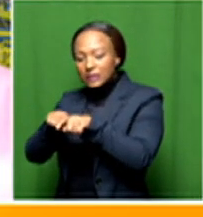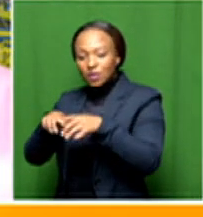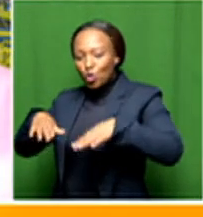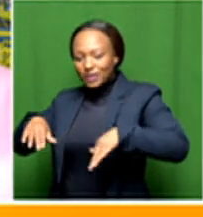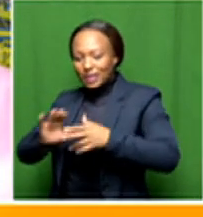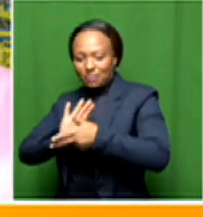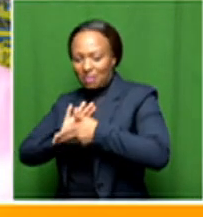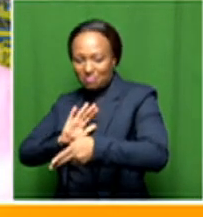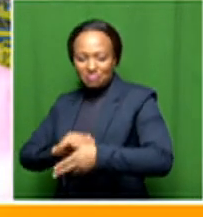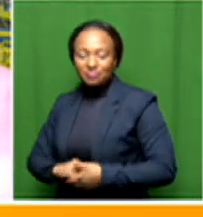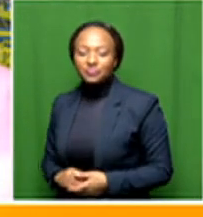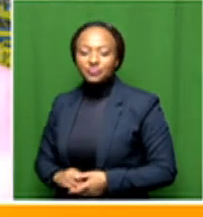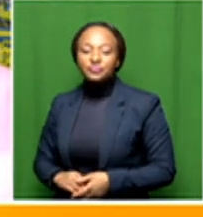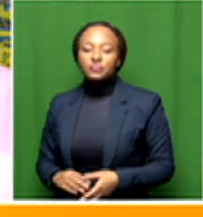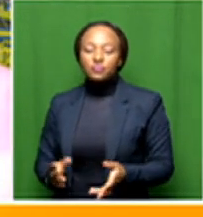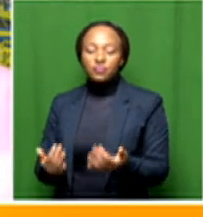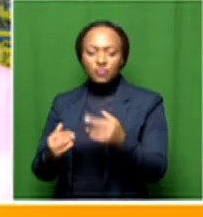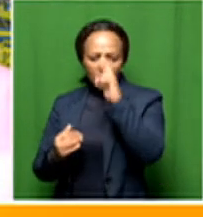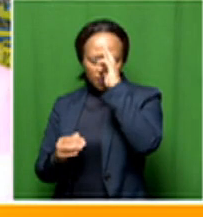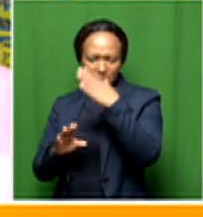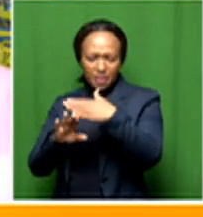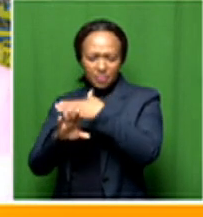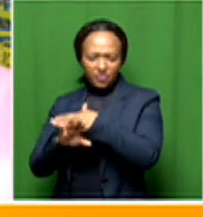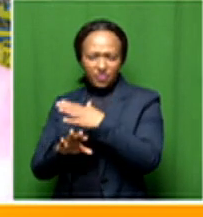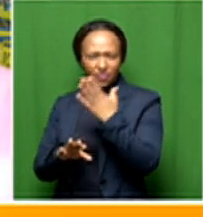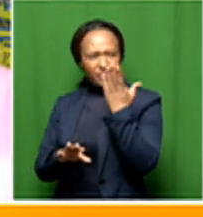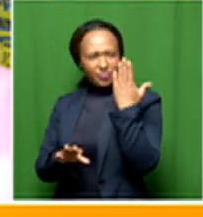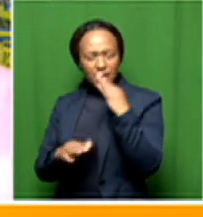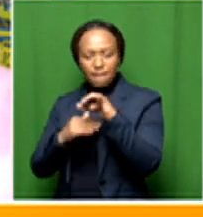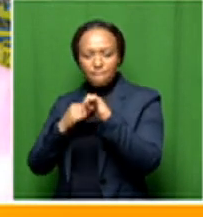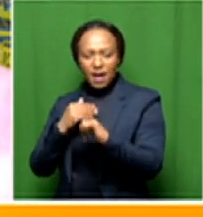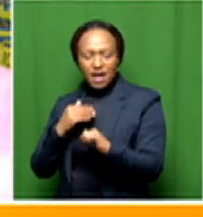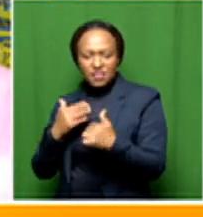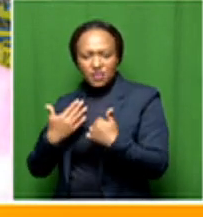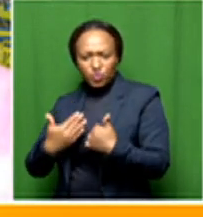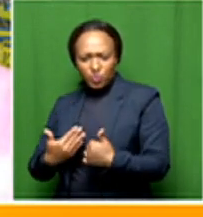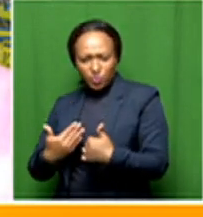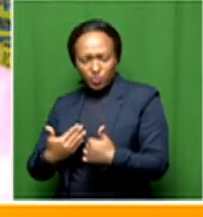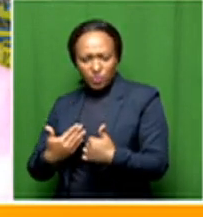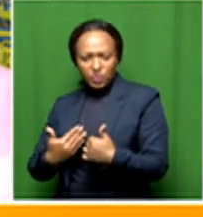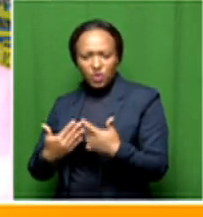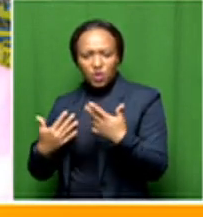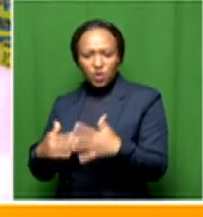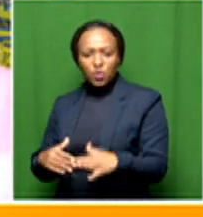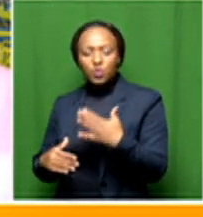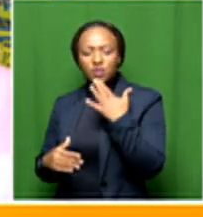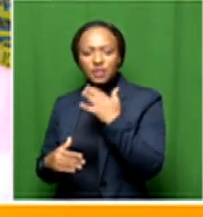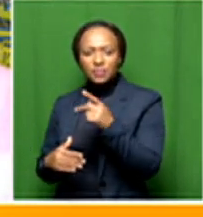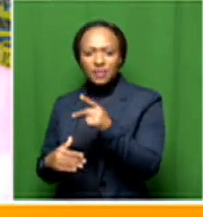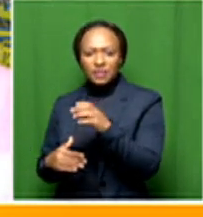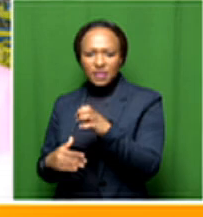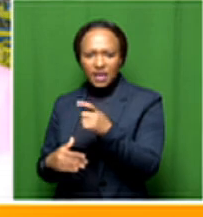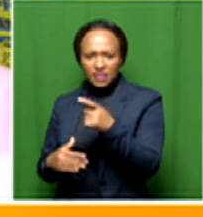Now, the other, I remember talking about it it was around about June, where we went to Dexamethasone